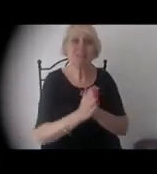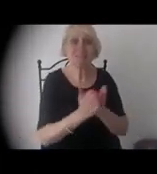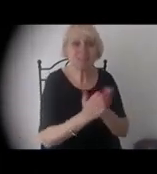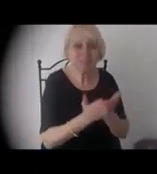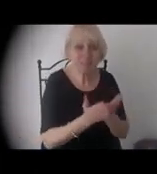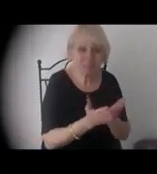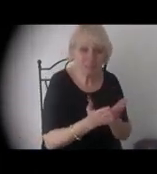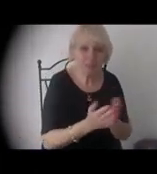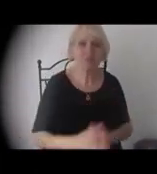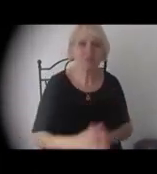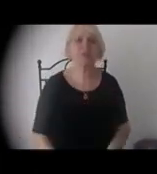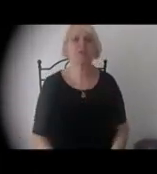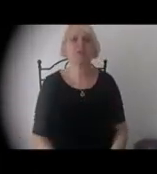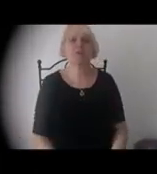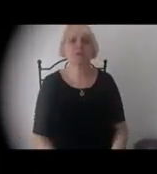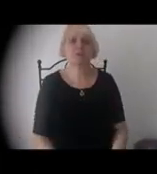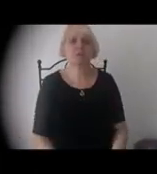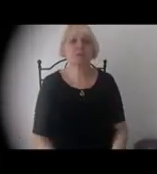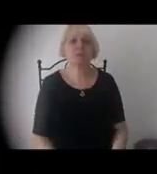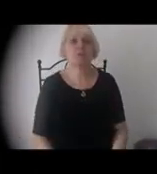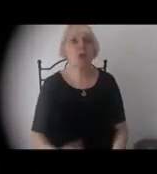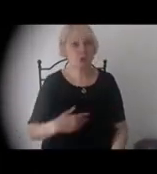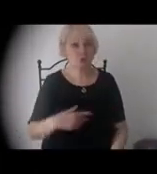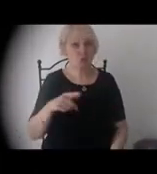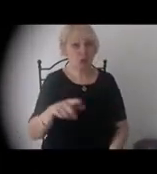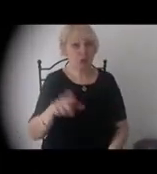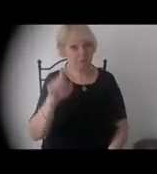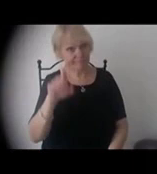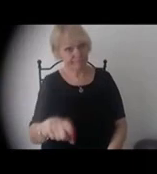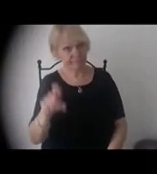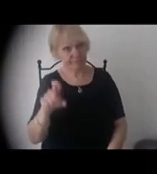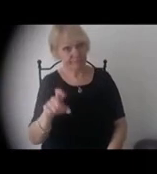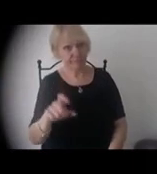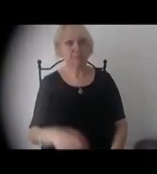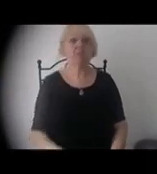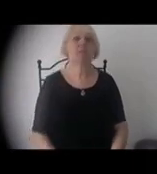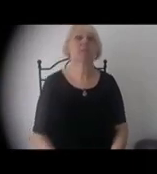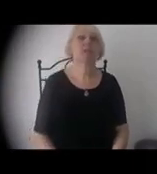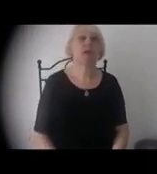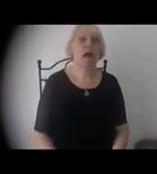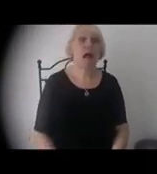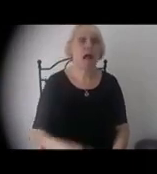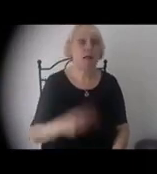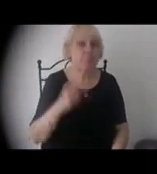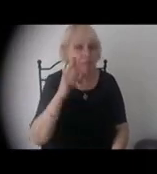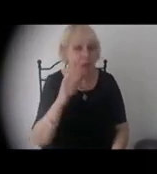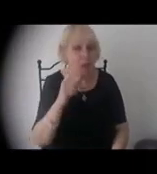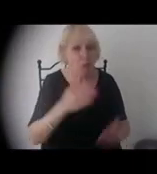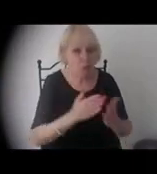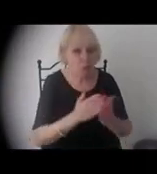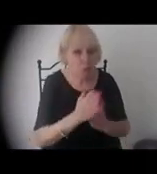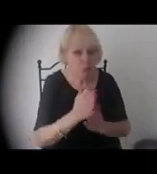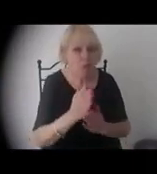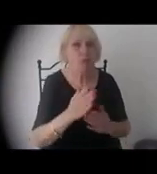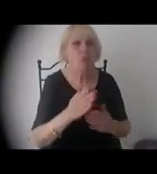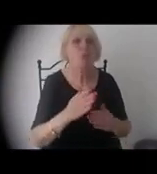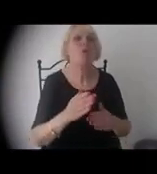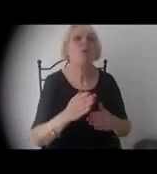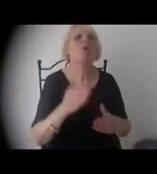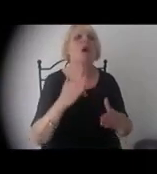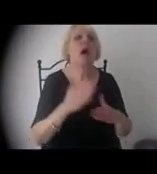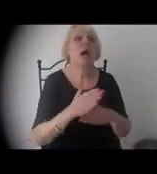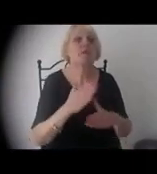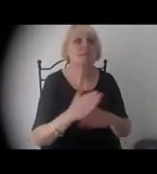50+ for secondary. And you can go there, you can turn to the sense of safety or the sense of hope and pull out some practical activities which have all